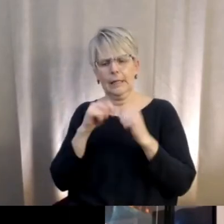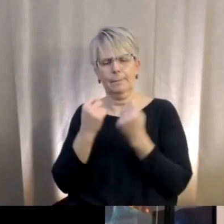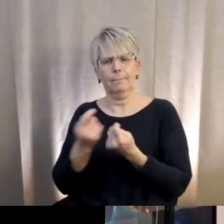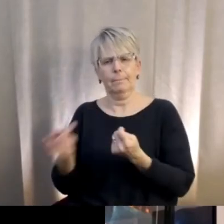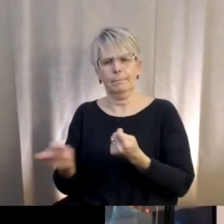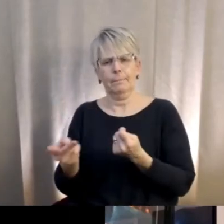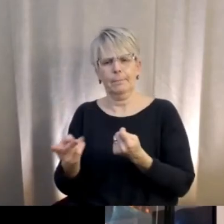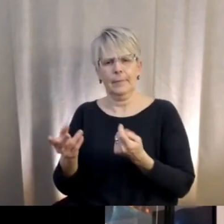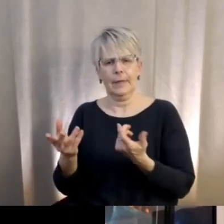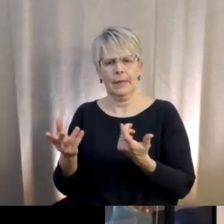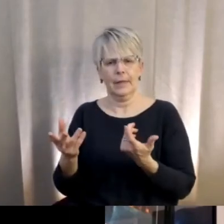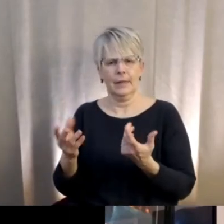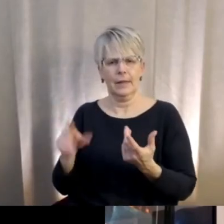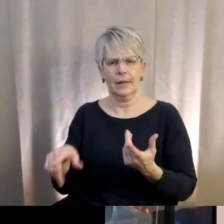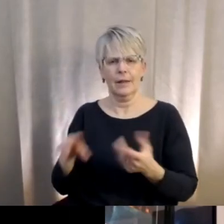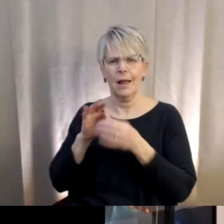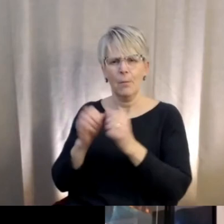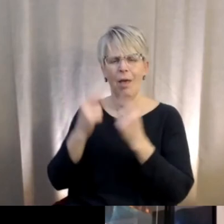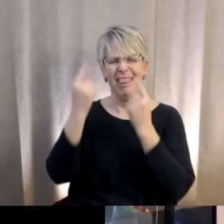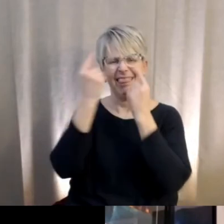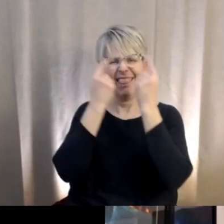does it make sense if I say more thinking related?